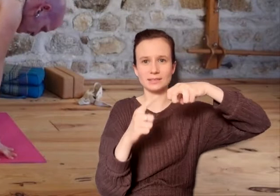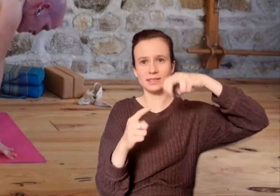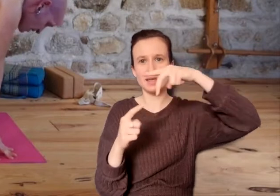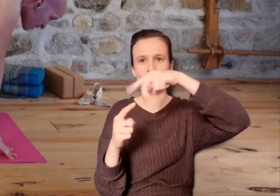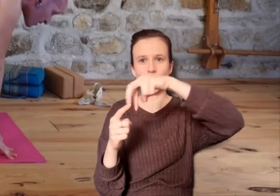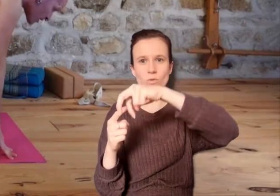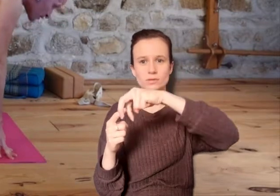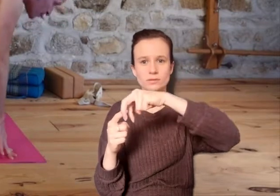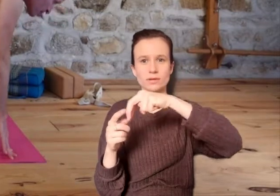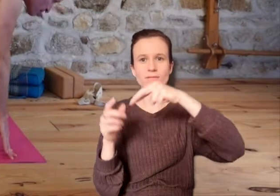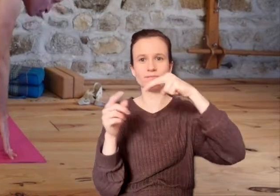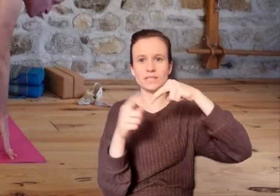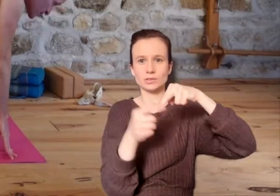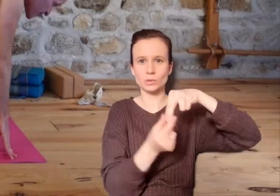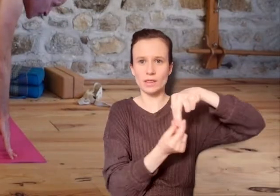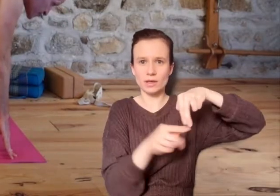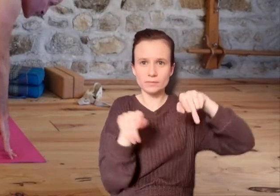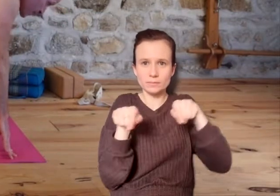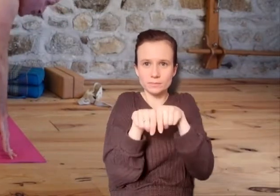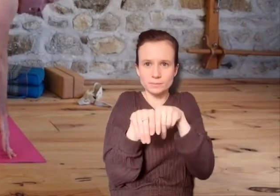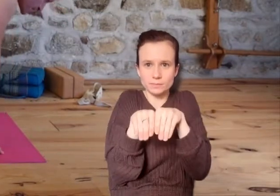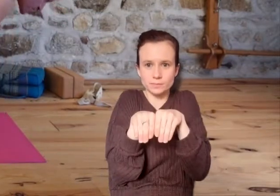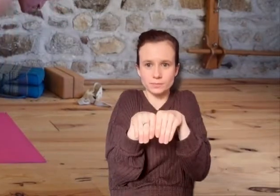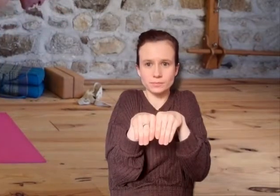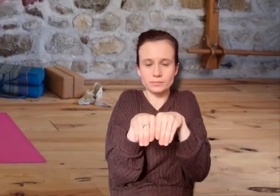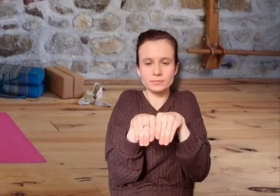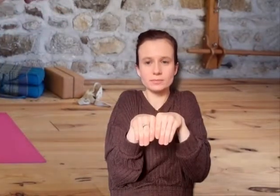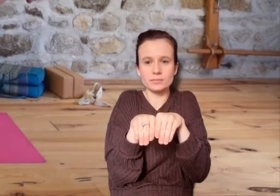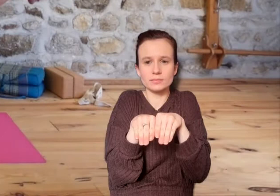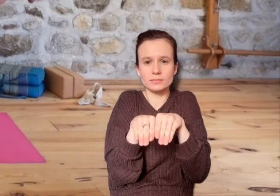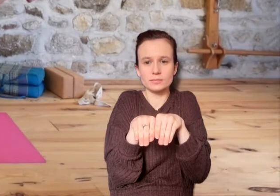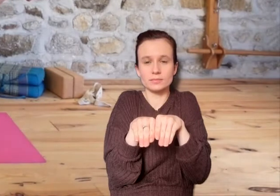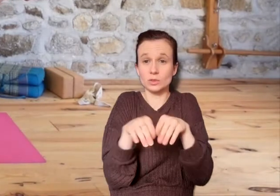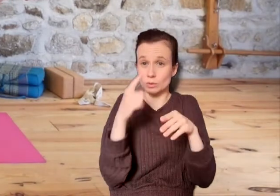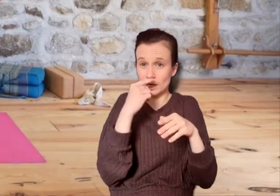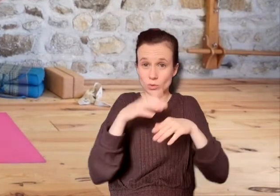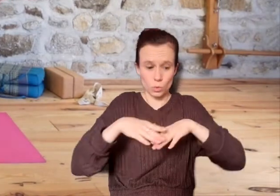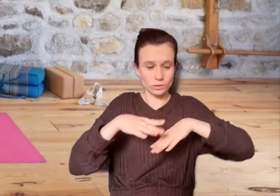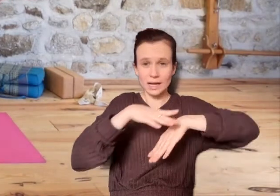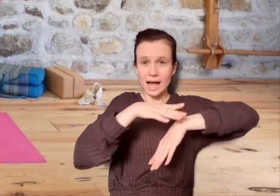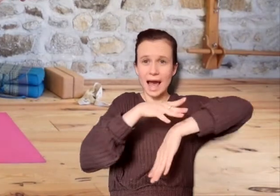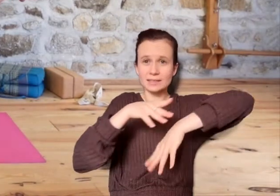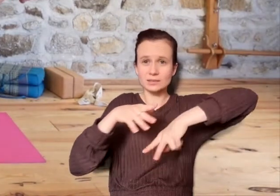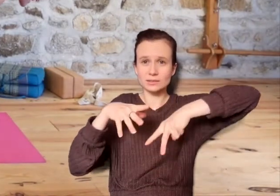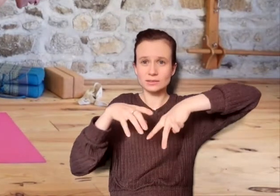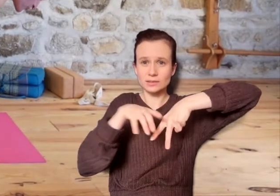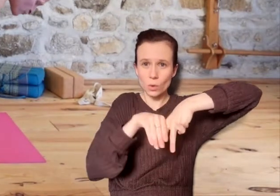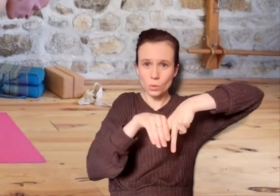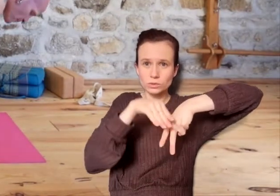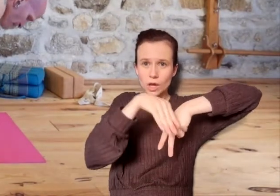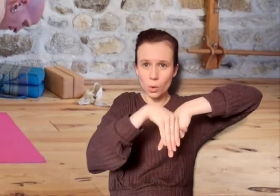together. Lengthen those legs, hands up to the shins if you need to. Big inhale. And